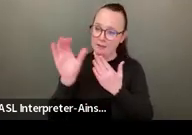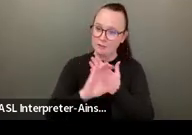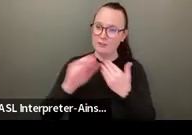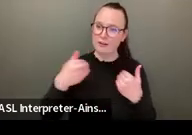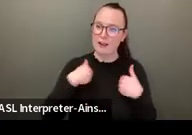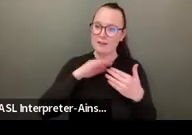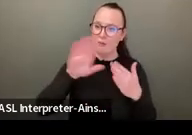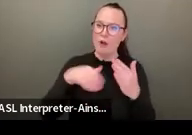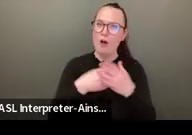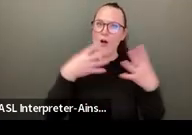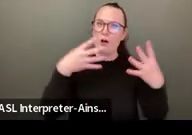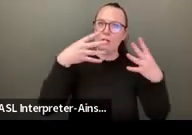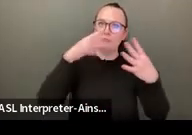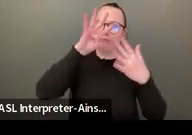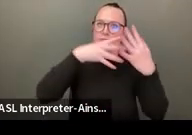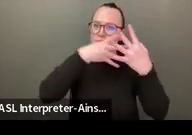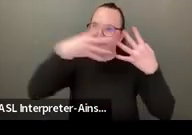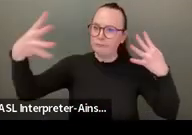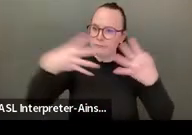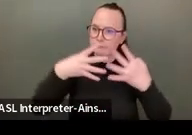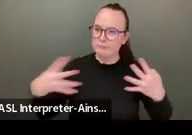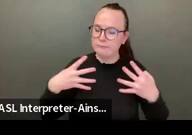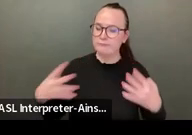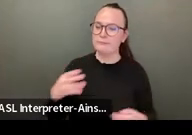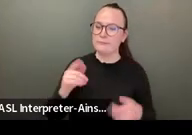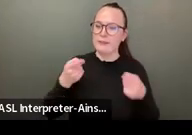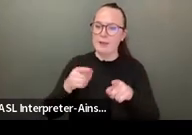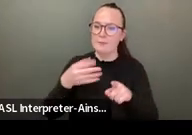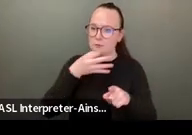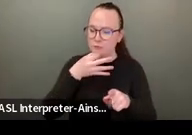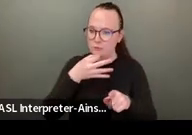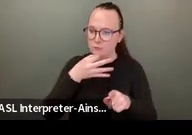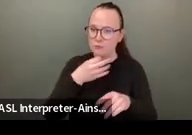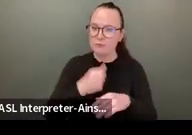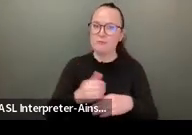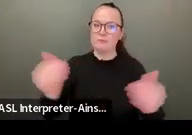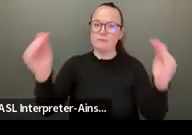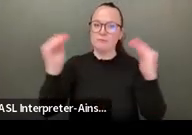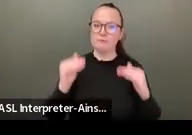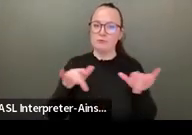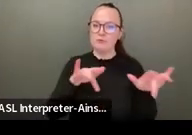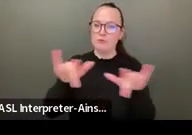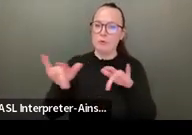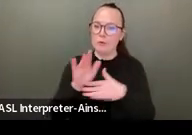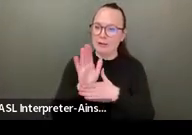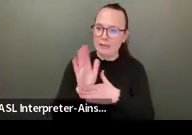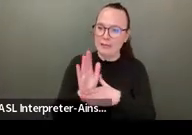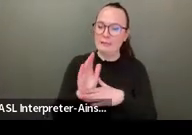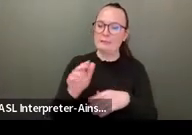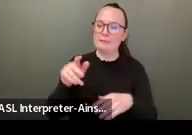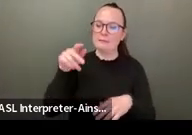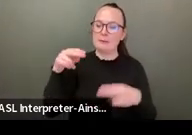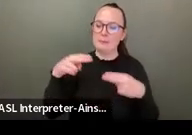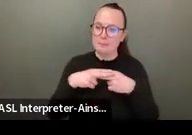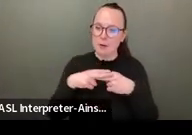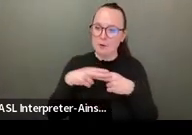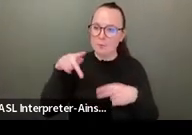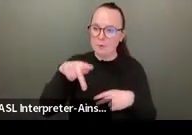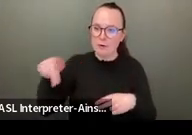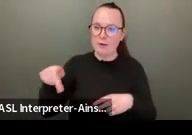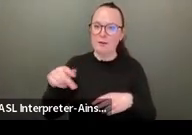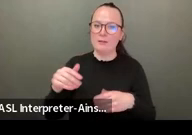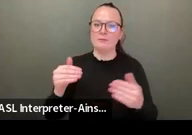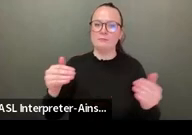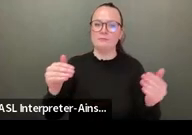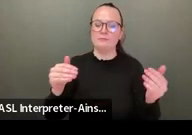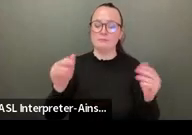that's upcoming, those recordings and PowerPoints that you've seen throughout the training. This will take you to the page that has all of